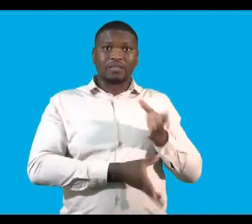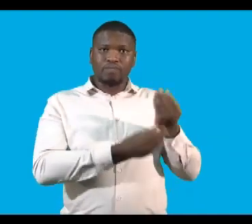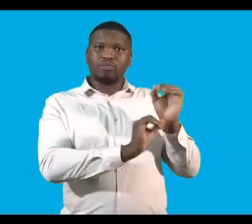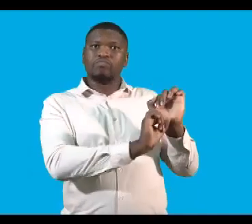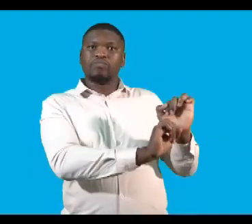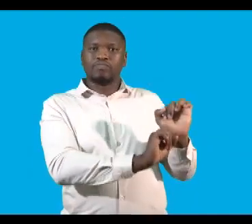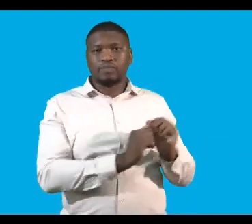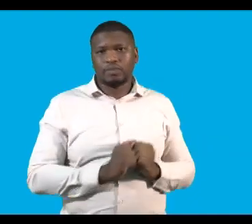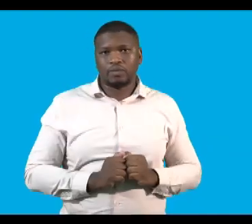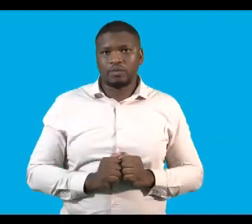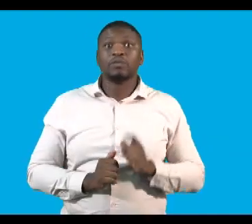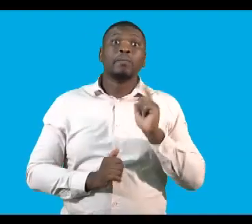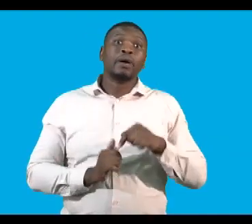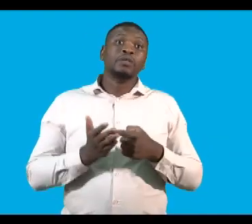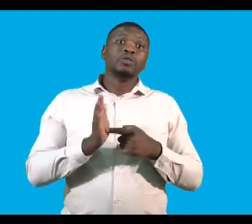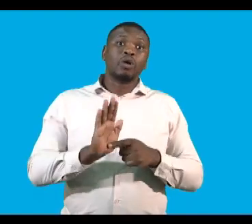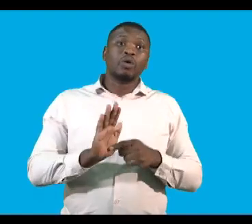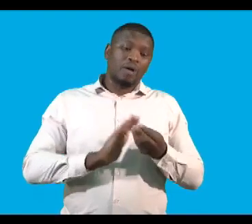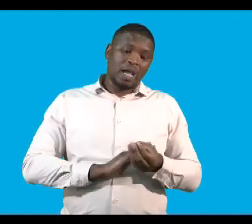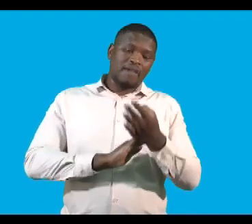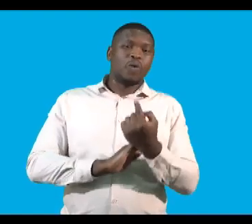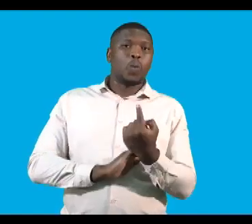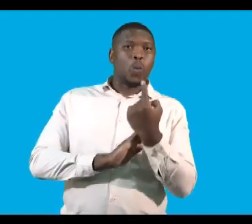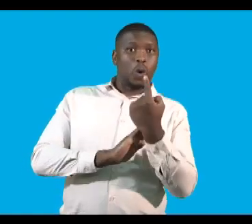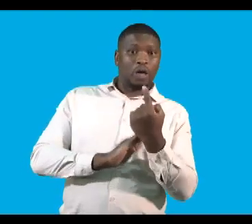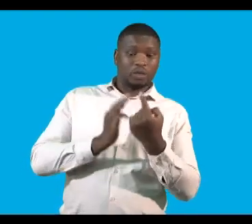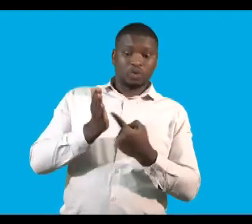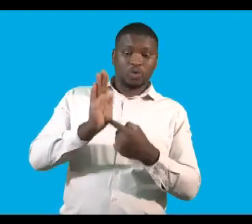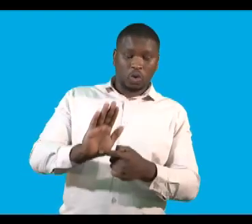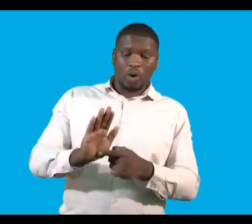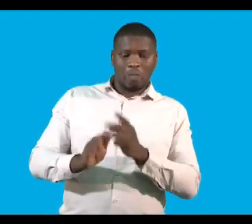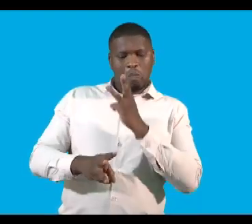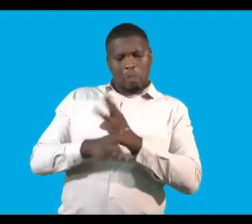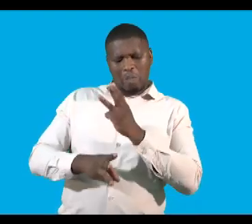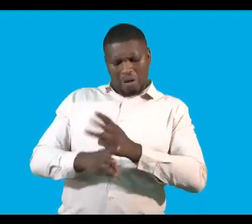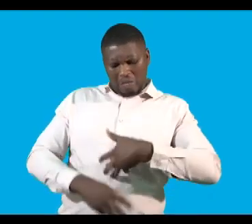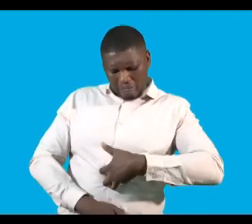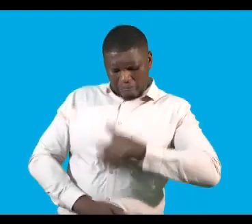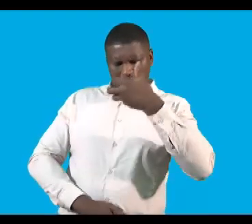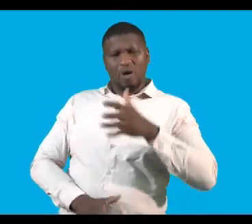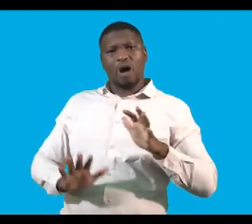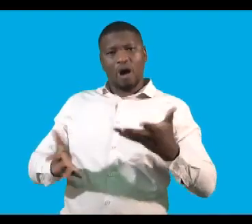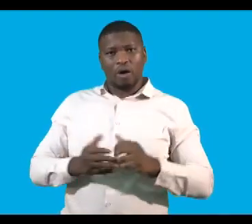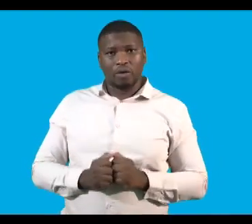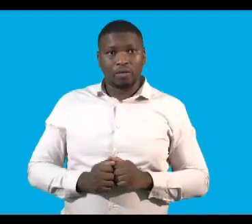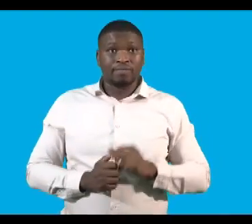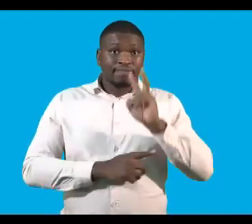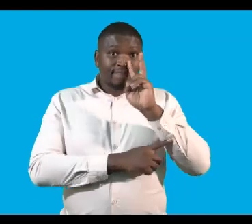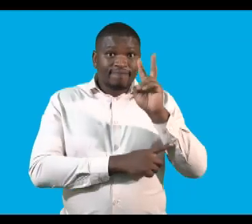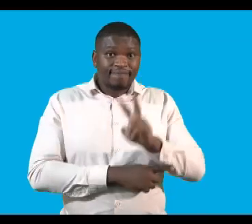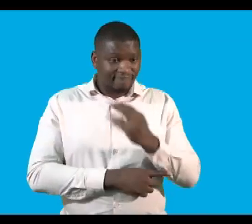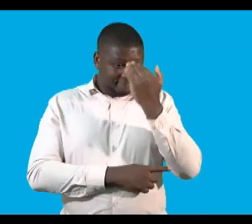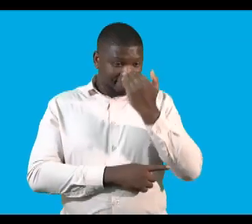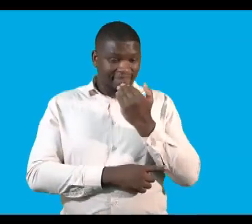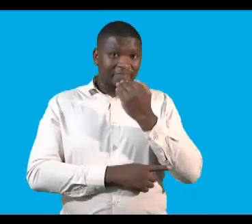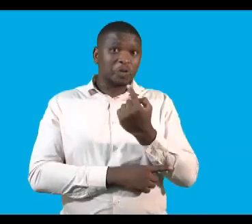must be. Provide one indicator reflecting the mother's anger. Now we look at the frame.